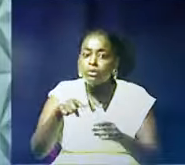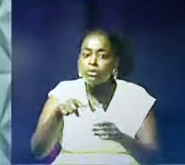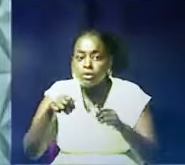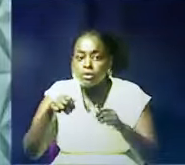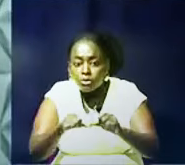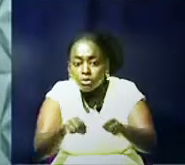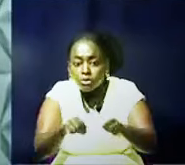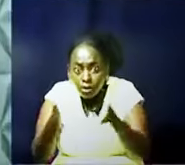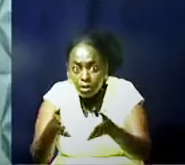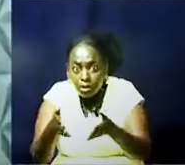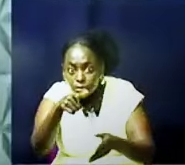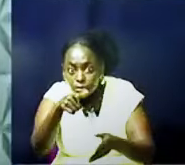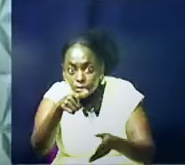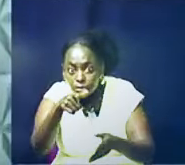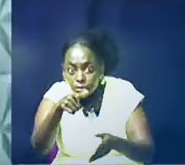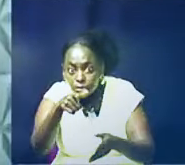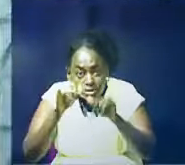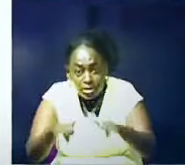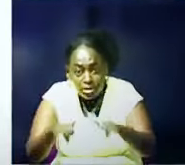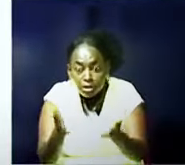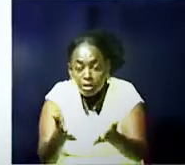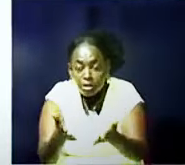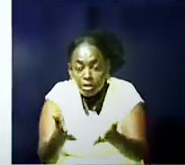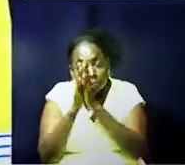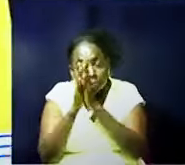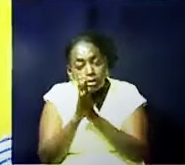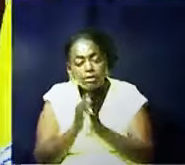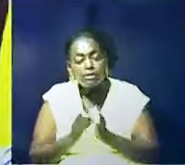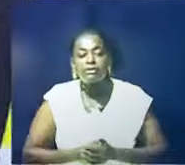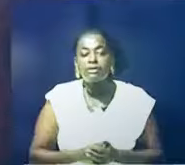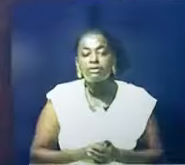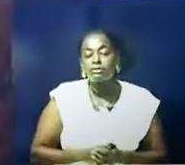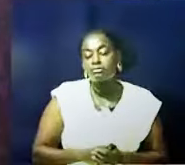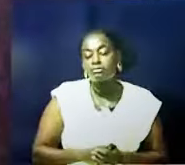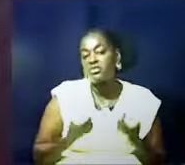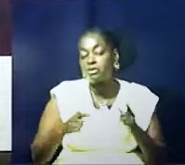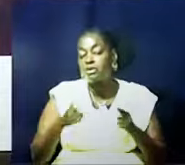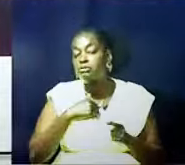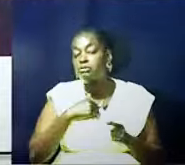Where should I go? When we were boys,